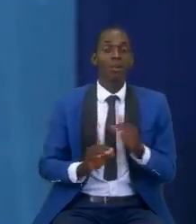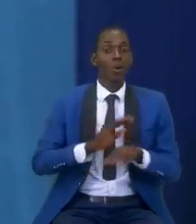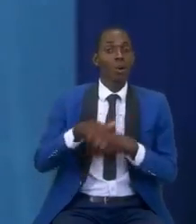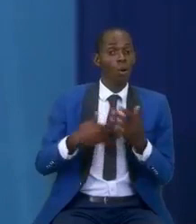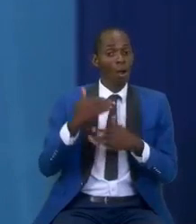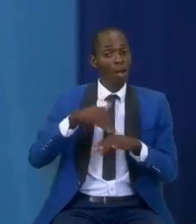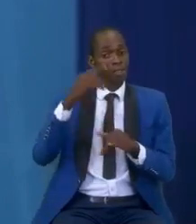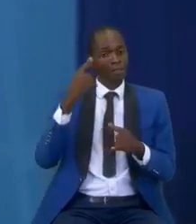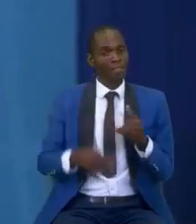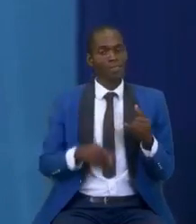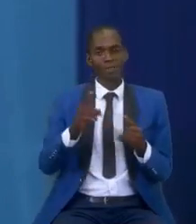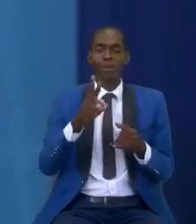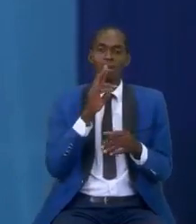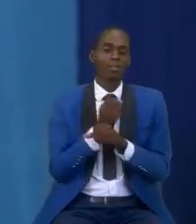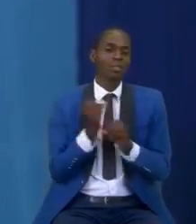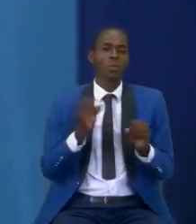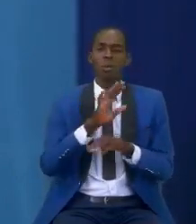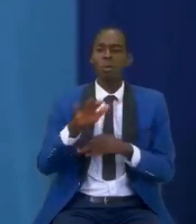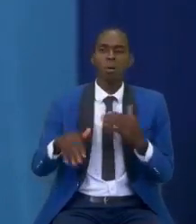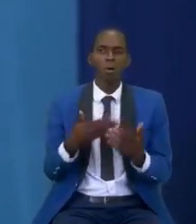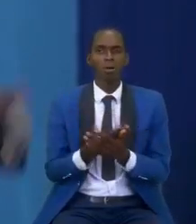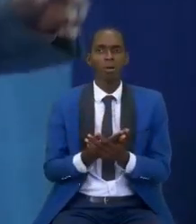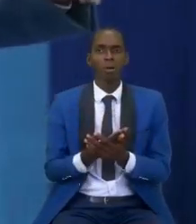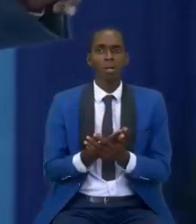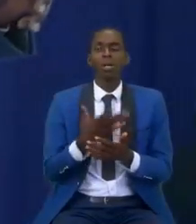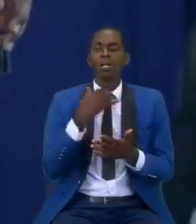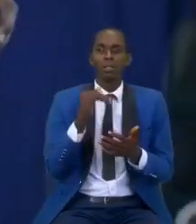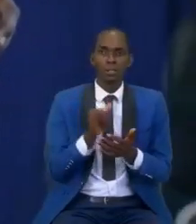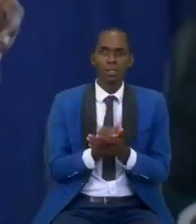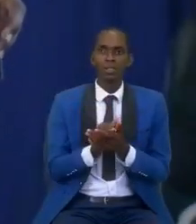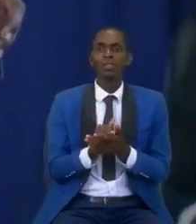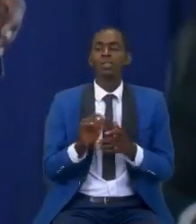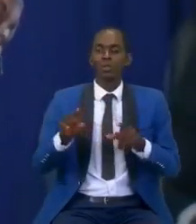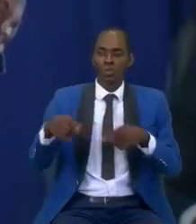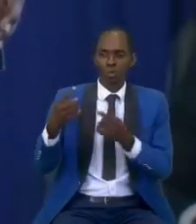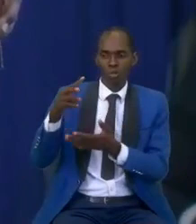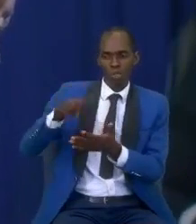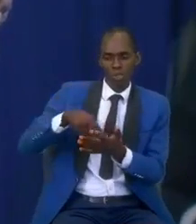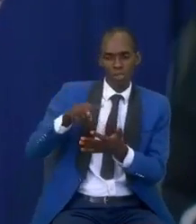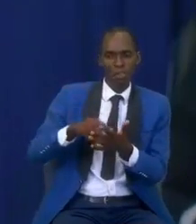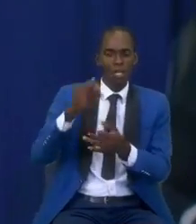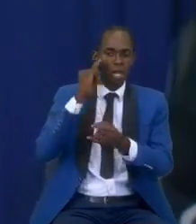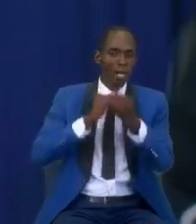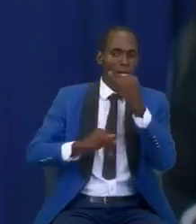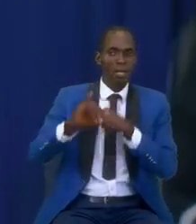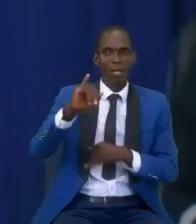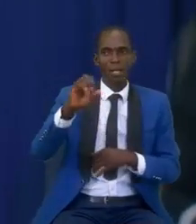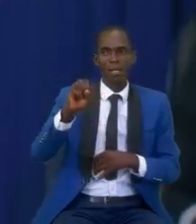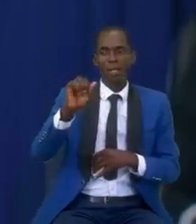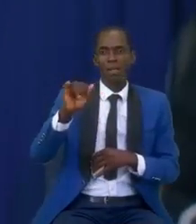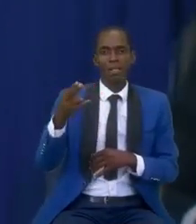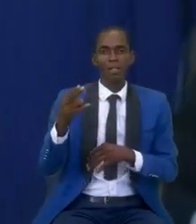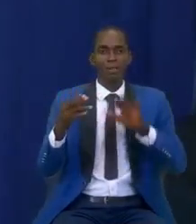read Isaiah 53, verse 6. All at the beginning, everyone in the